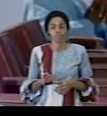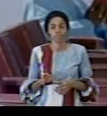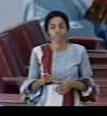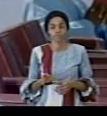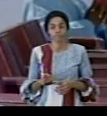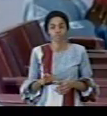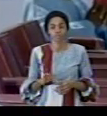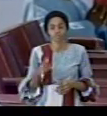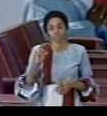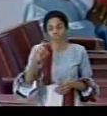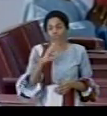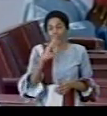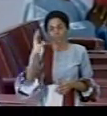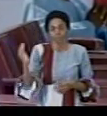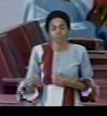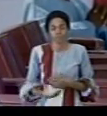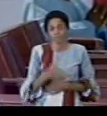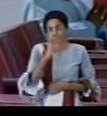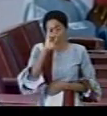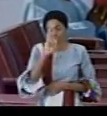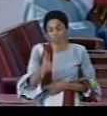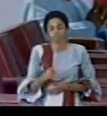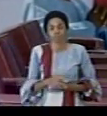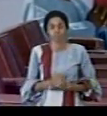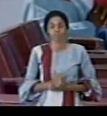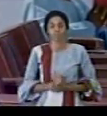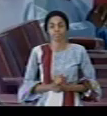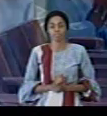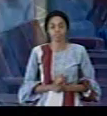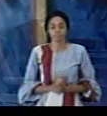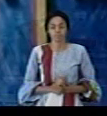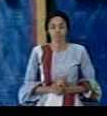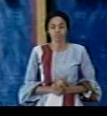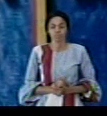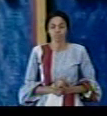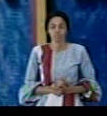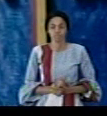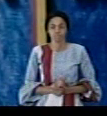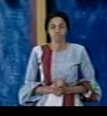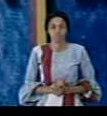Irele Local Government. You are welcome, please.